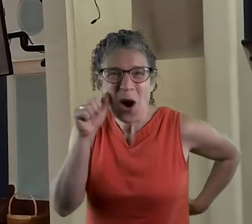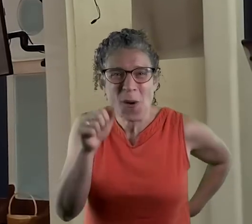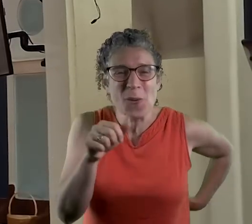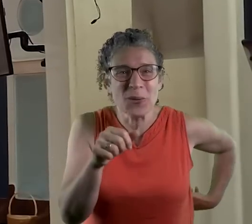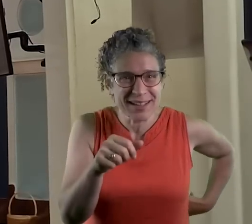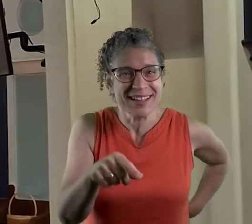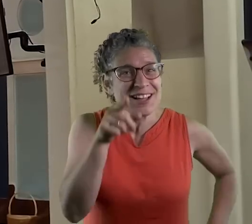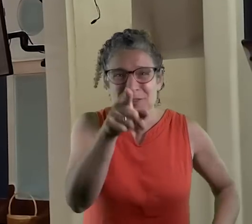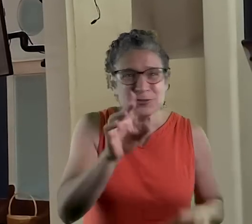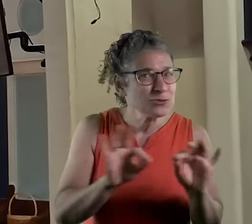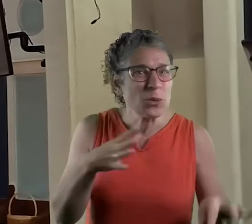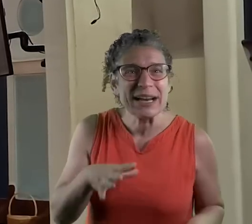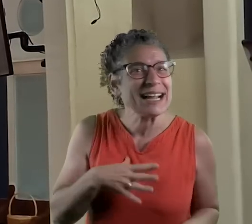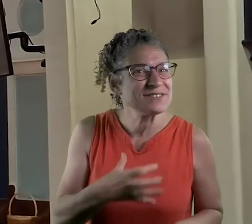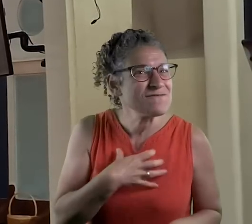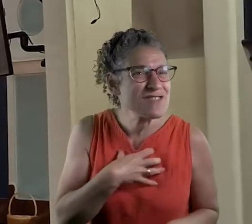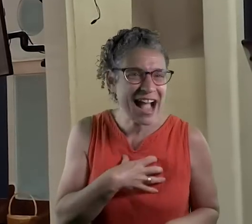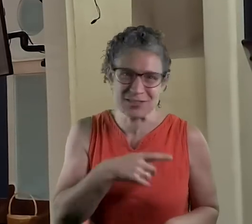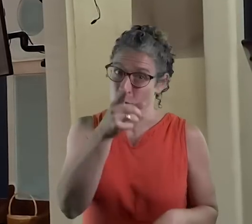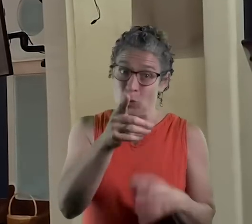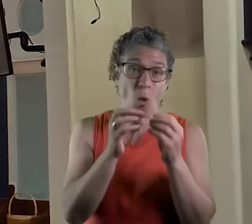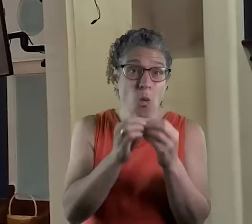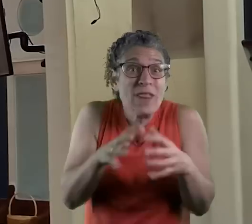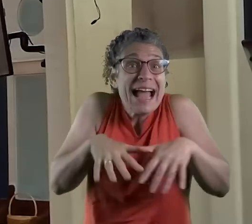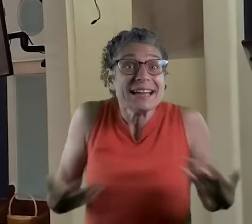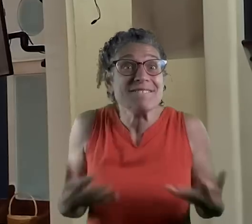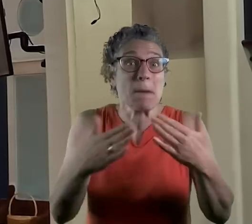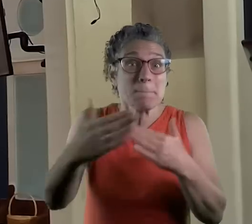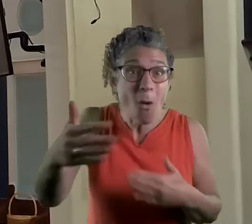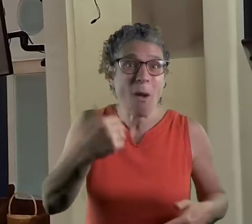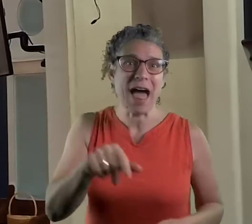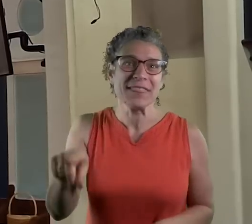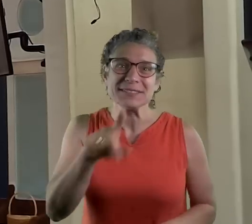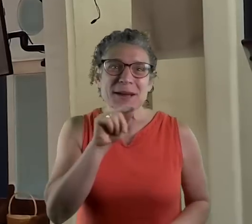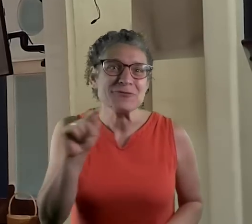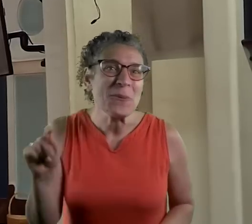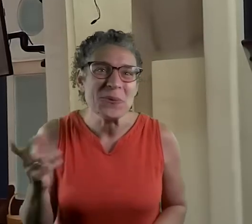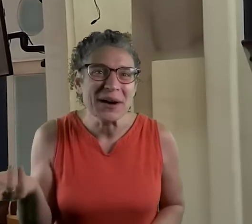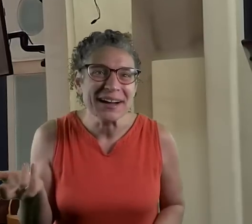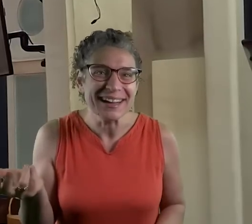afraid. You are of more value than many sparrows.